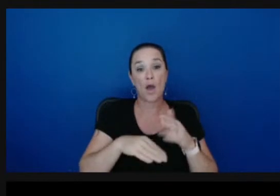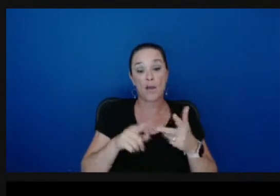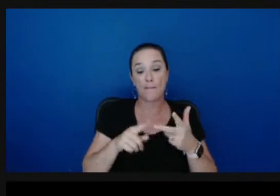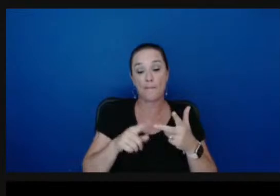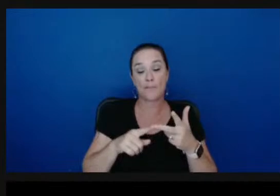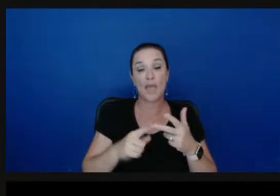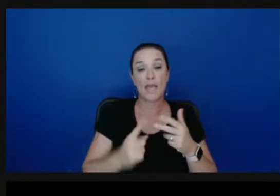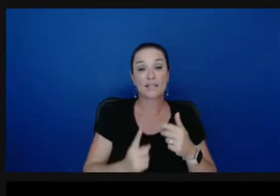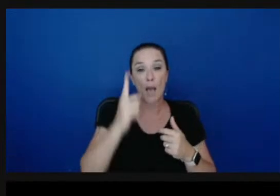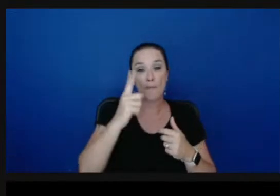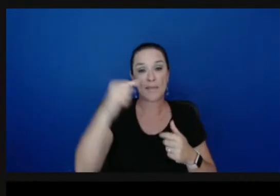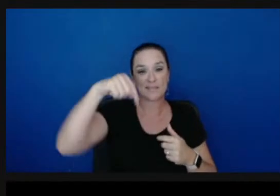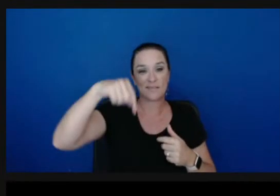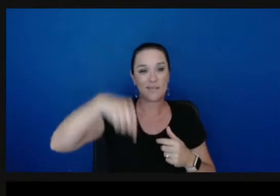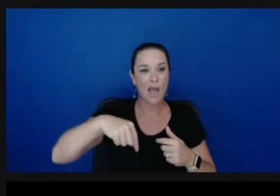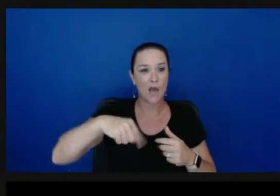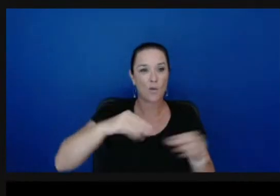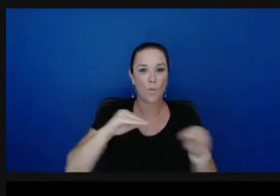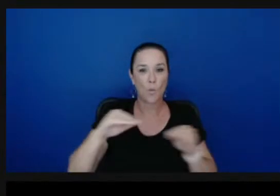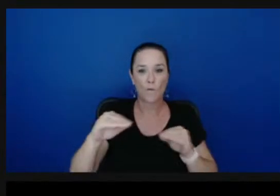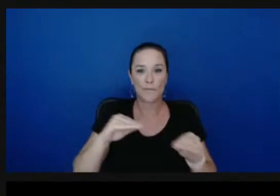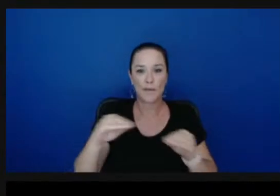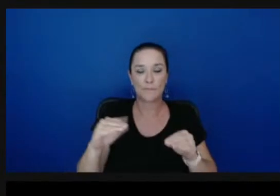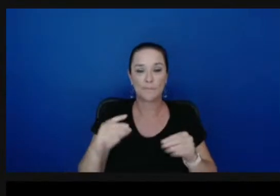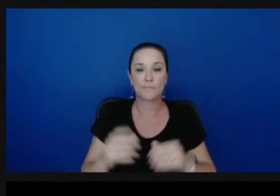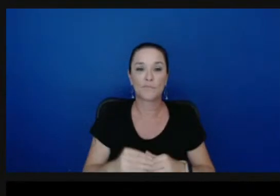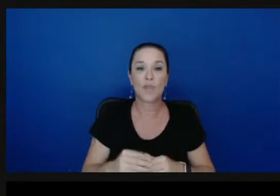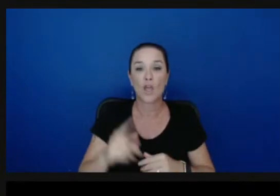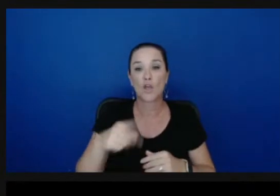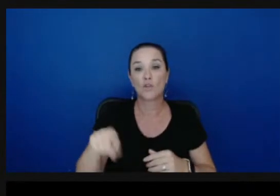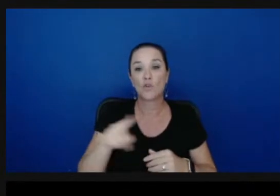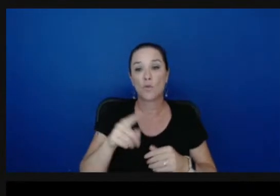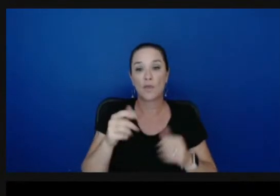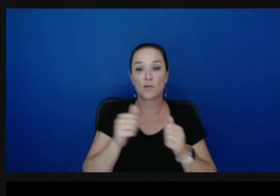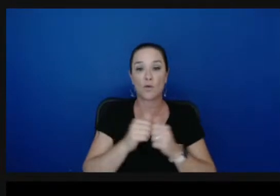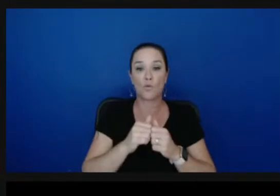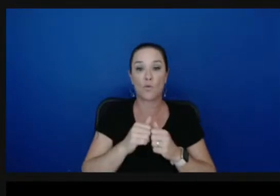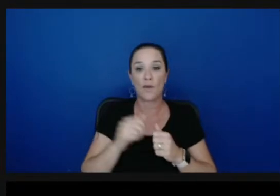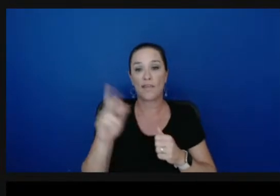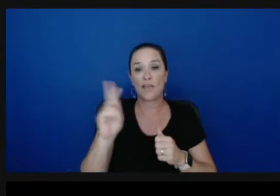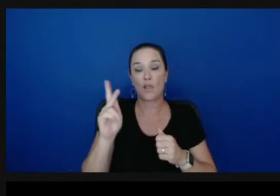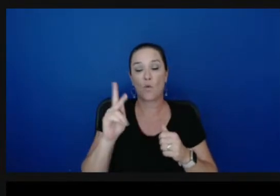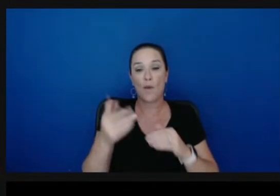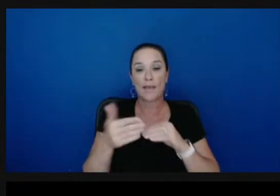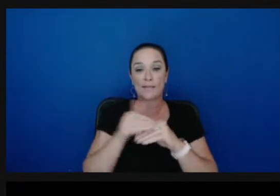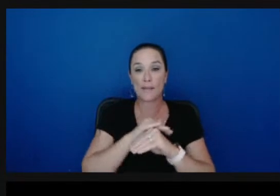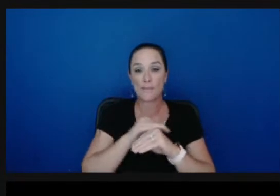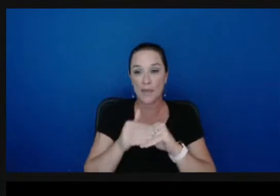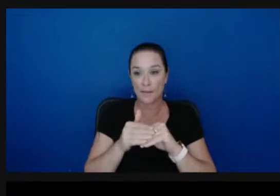these first 4 stations here are the ones surrounding Kīlauea Summit, and they are all moving up,